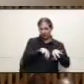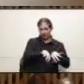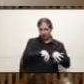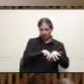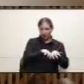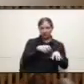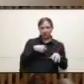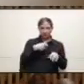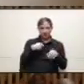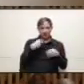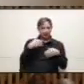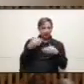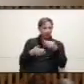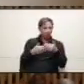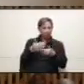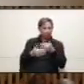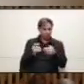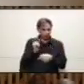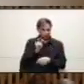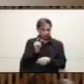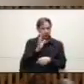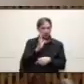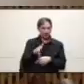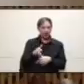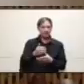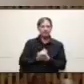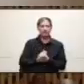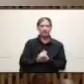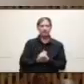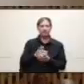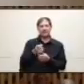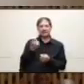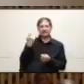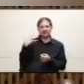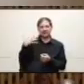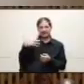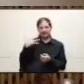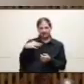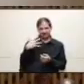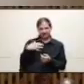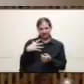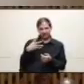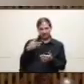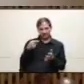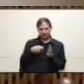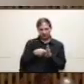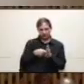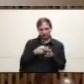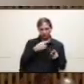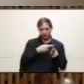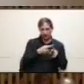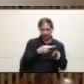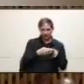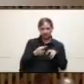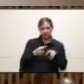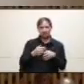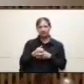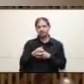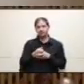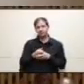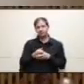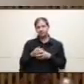procuring one. It will be coming sooner. It's much expensive to hire out. You've